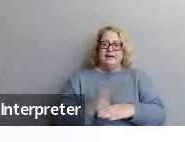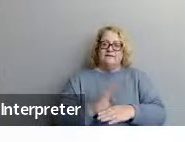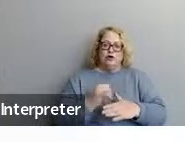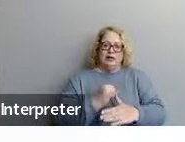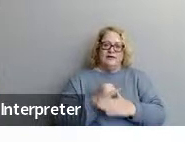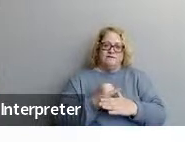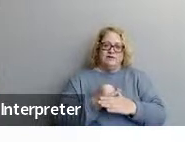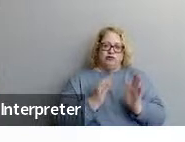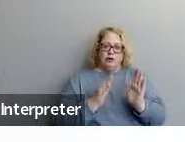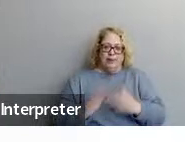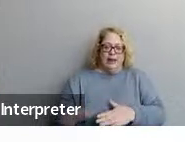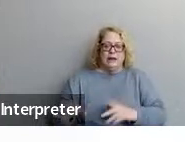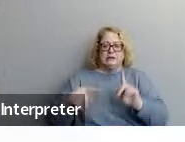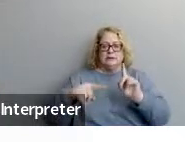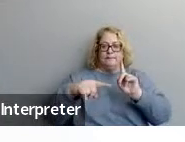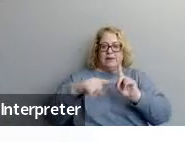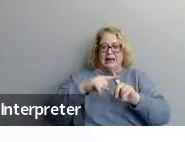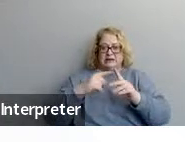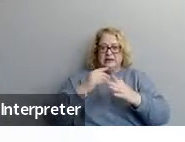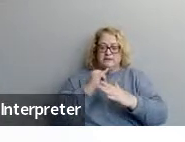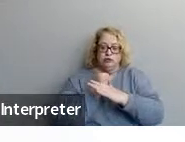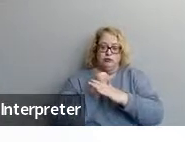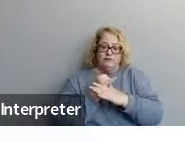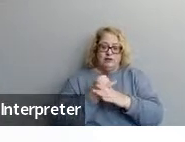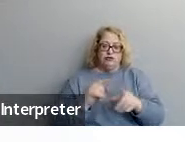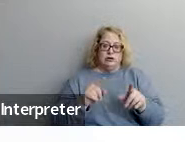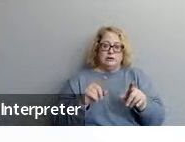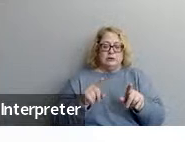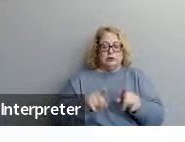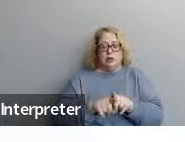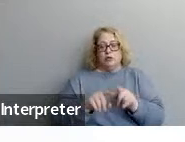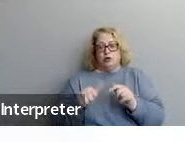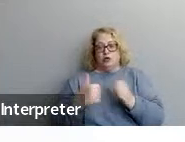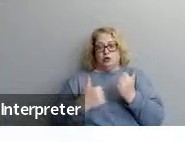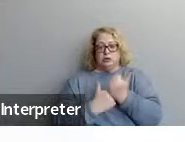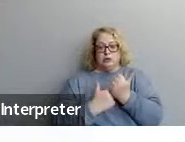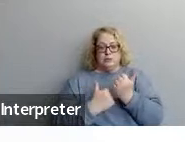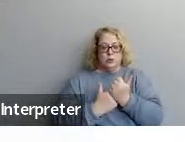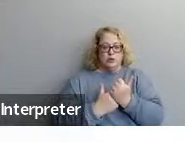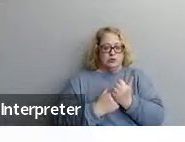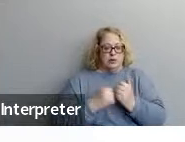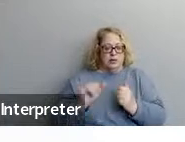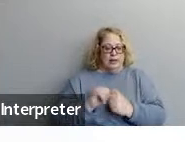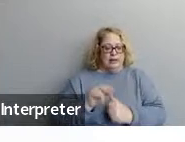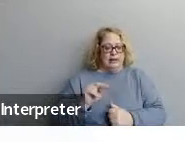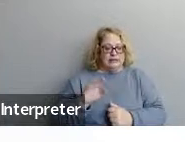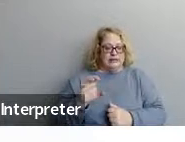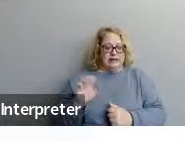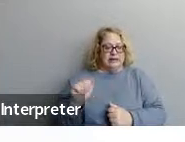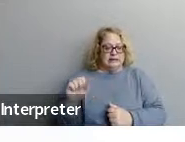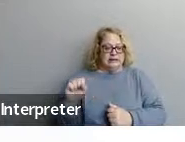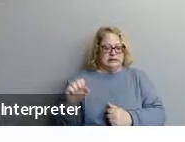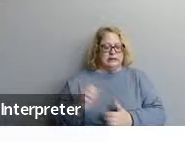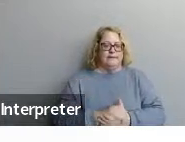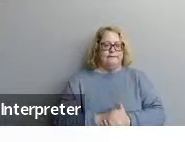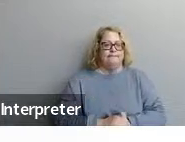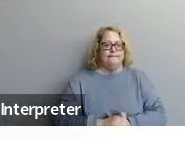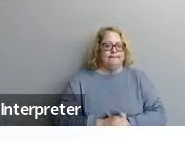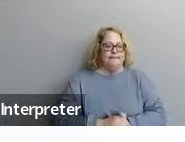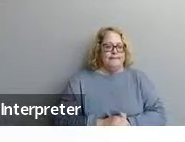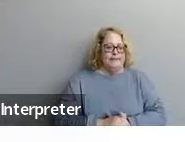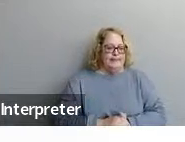intervention plans, positive interventions, as well as other supports such as MTSS. And I will talk about those in a